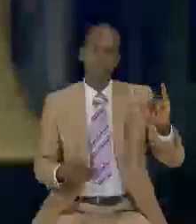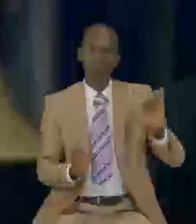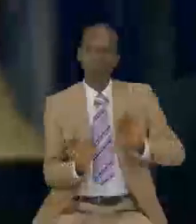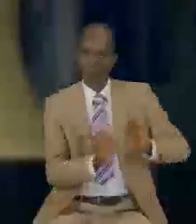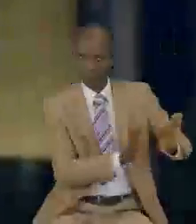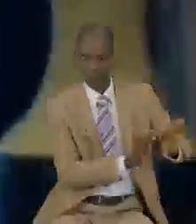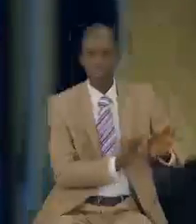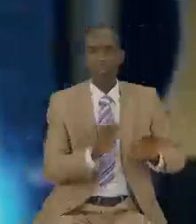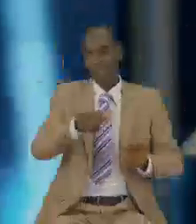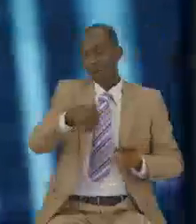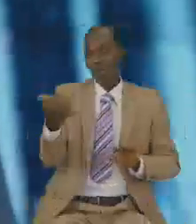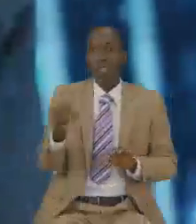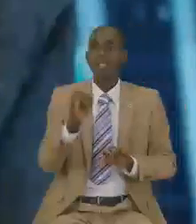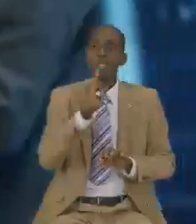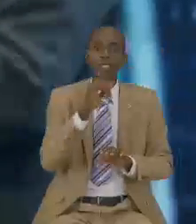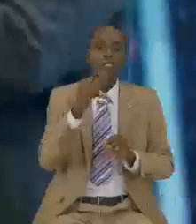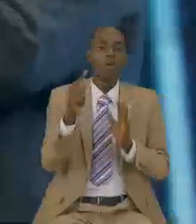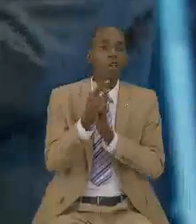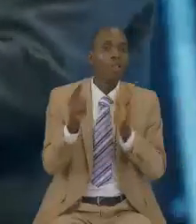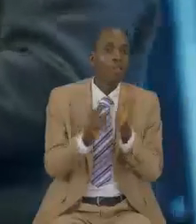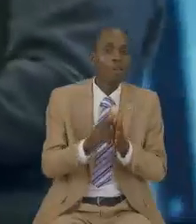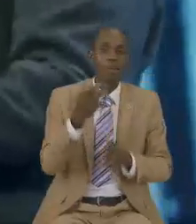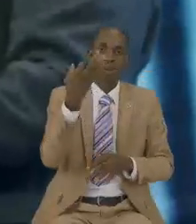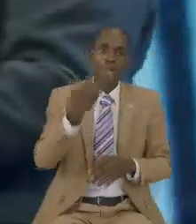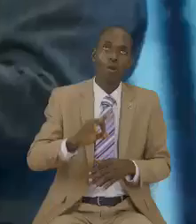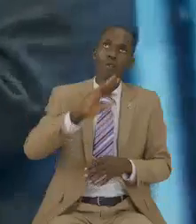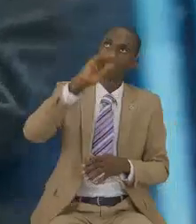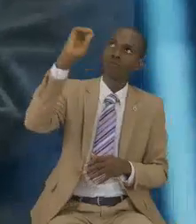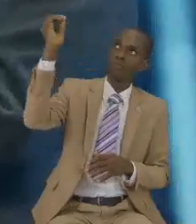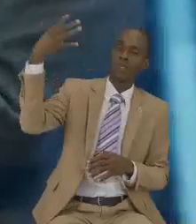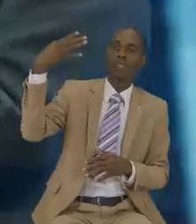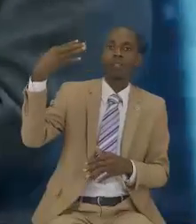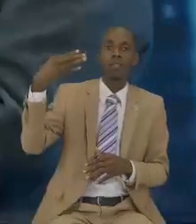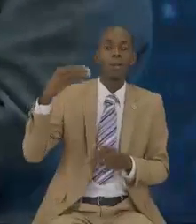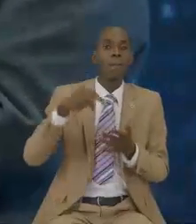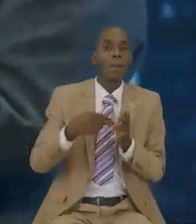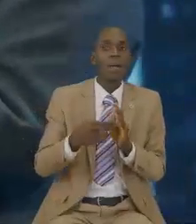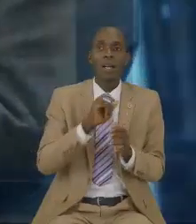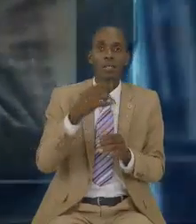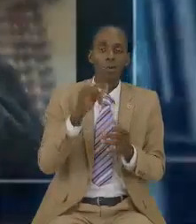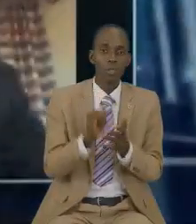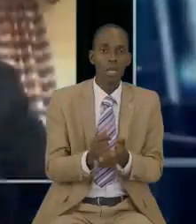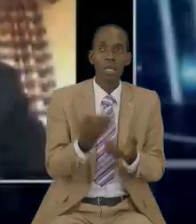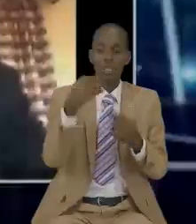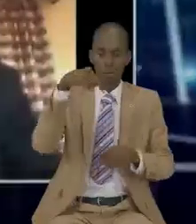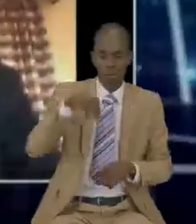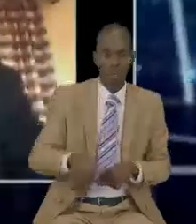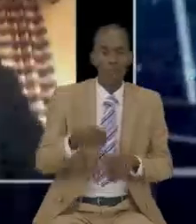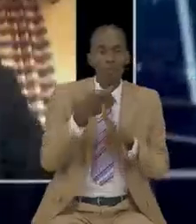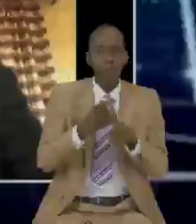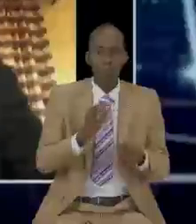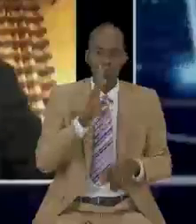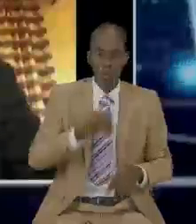That anyone that comes down from the height of pride and he humbles